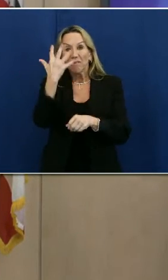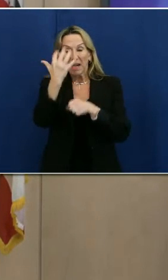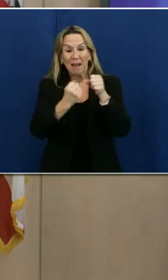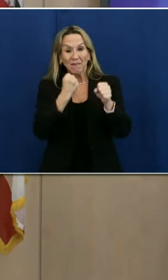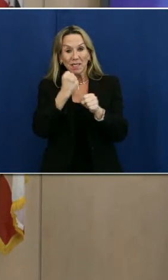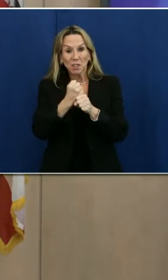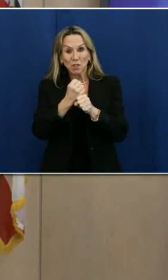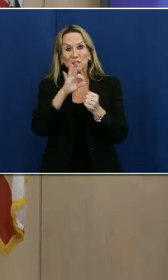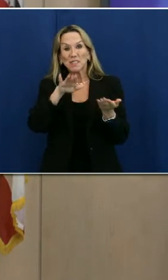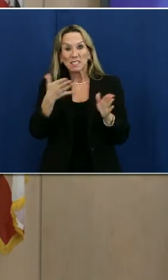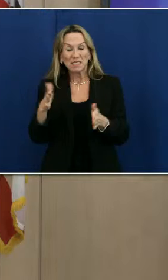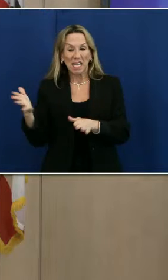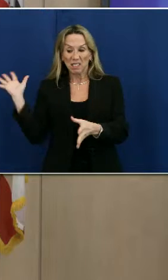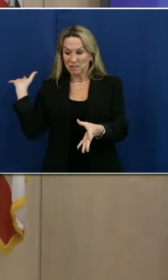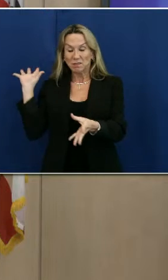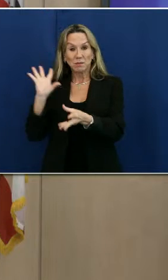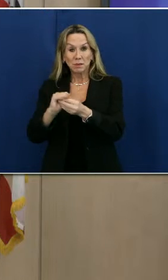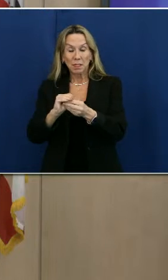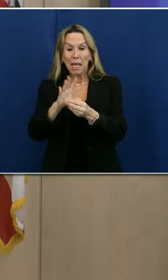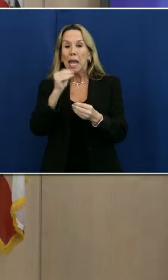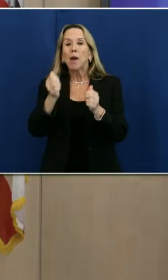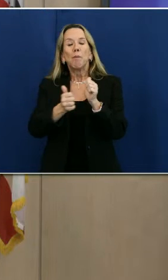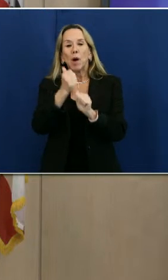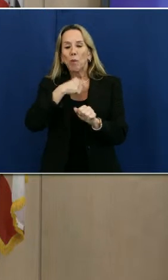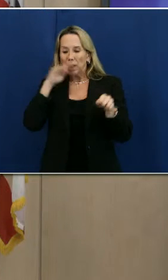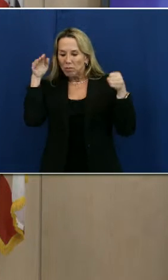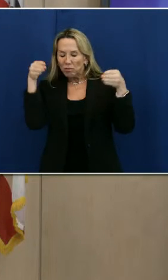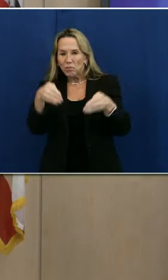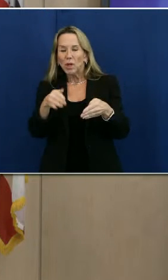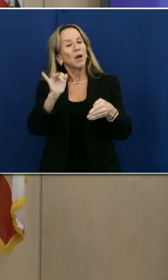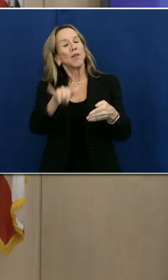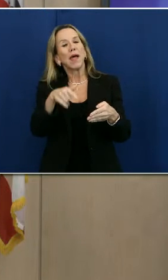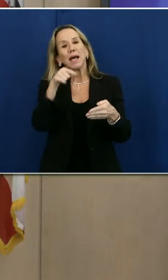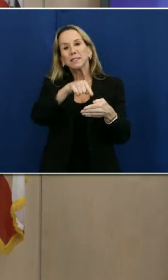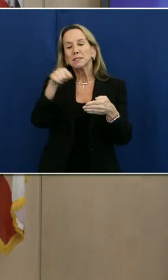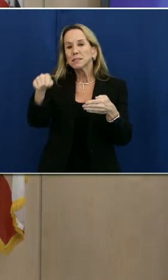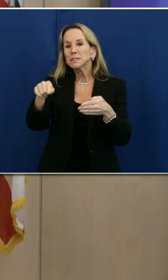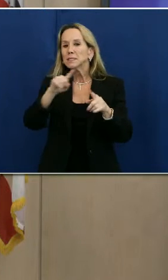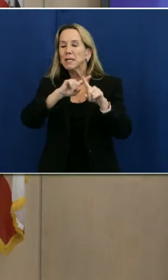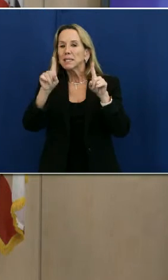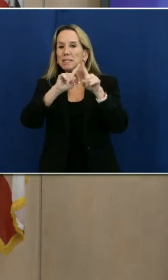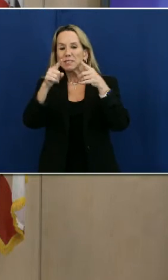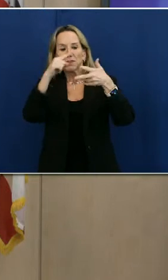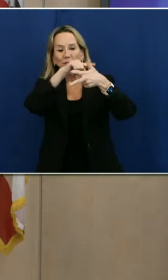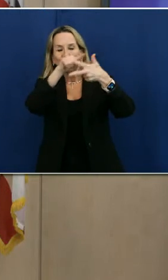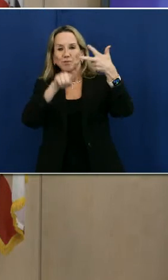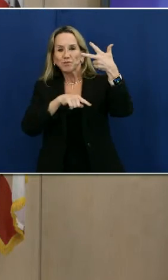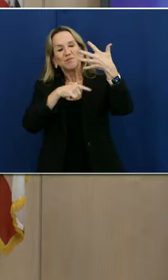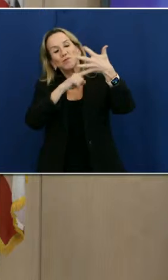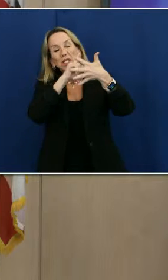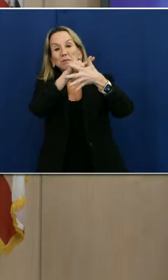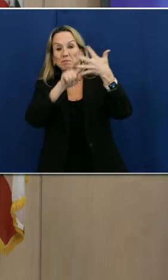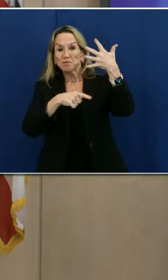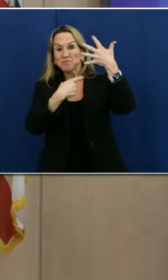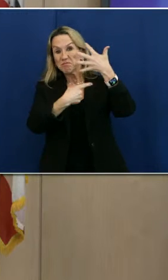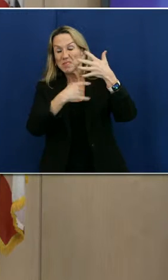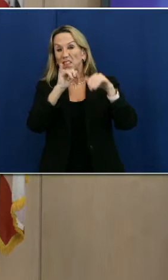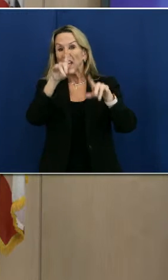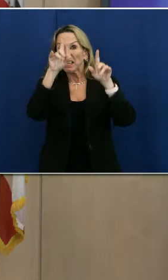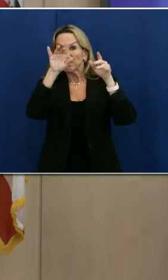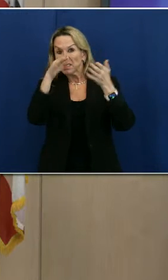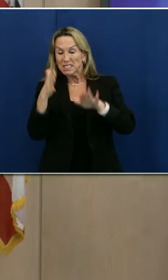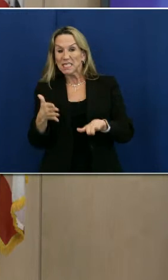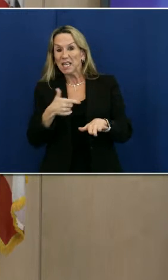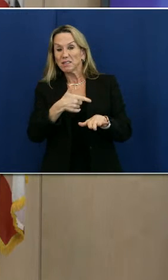years, and particularly focusing on the 3-4-50 deaths, which includes cancer, heart disease, and stroke, diabetes, and